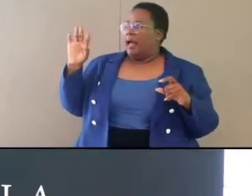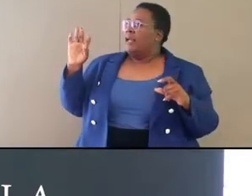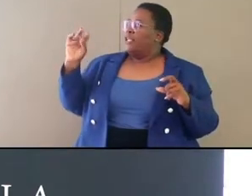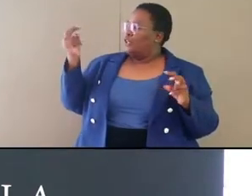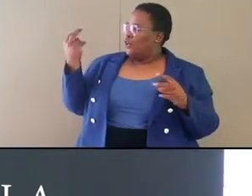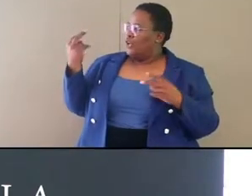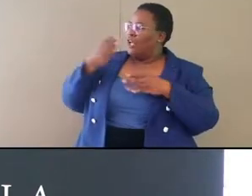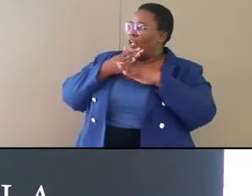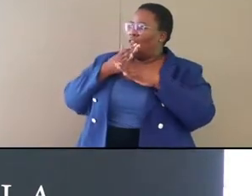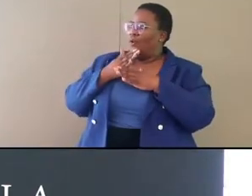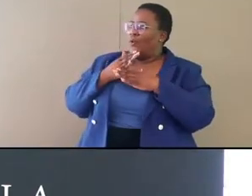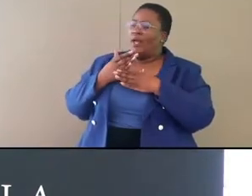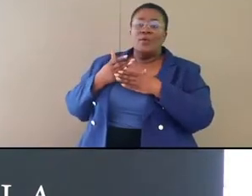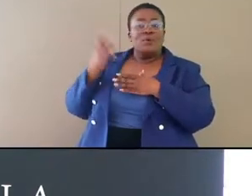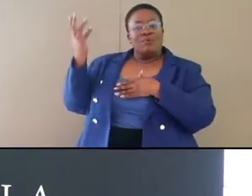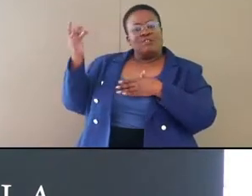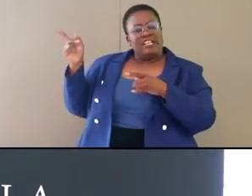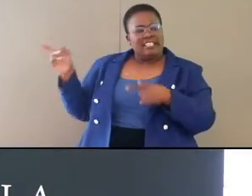there.